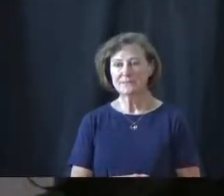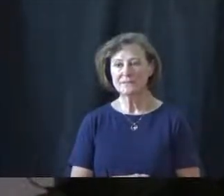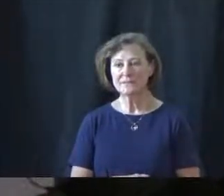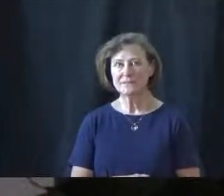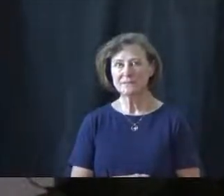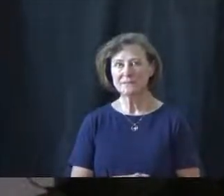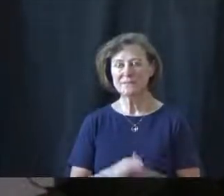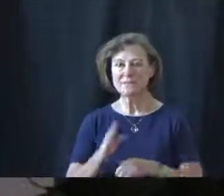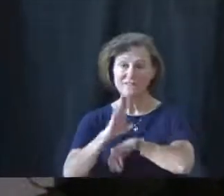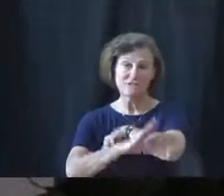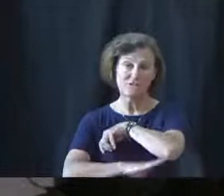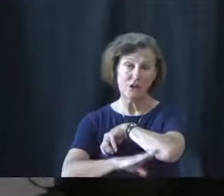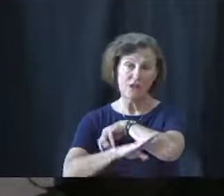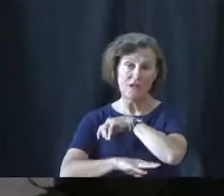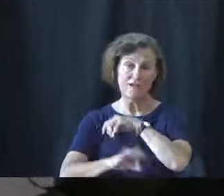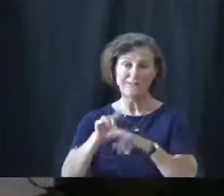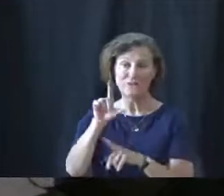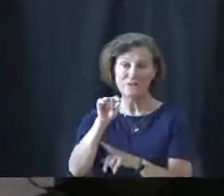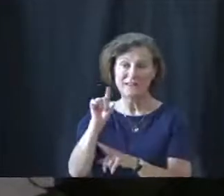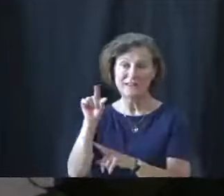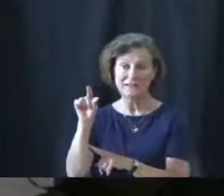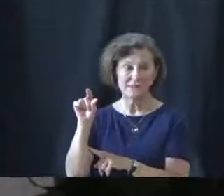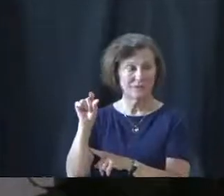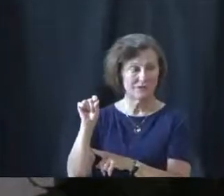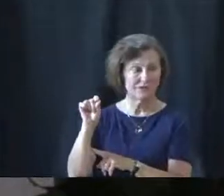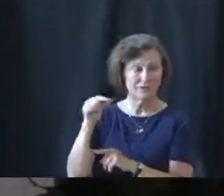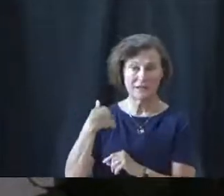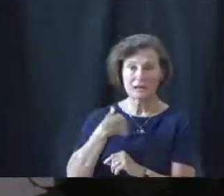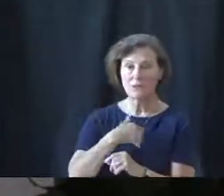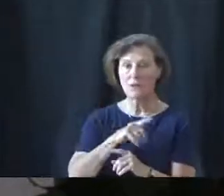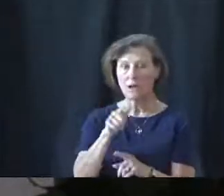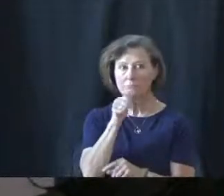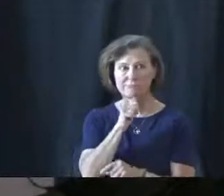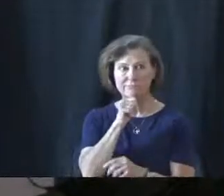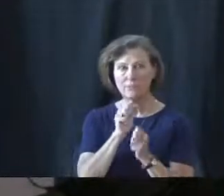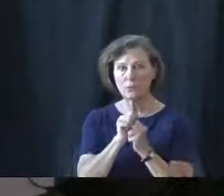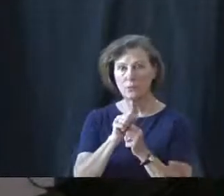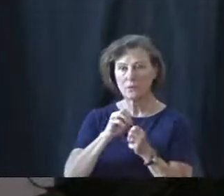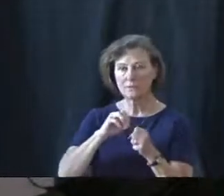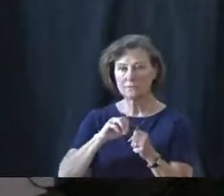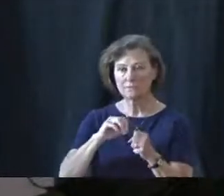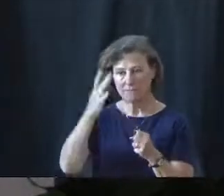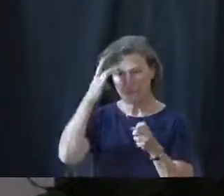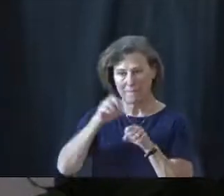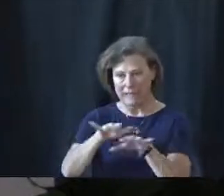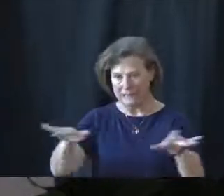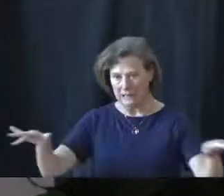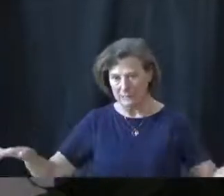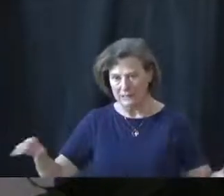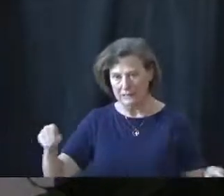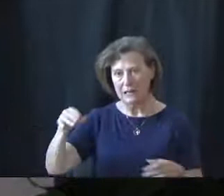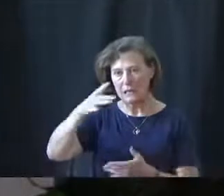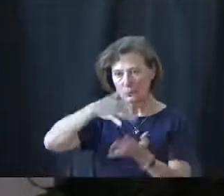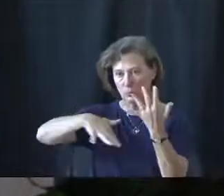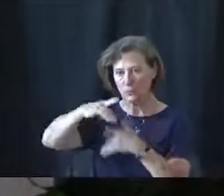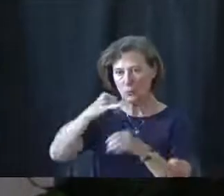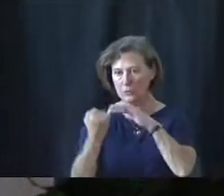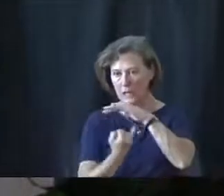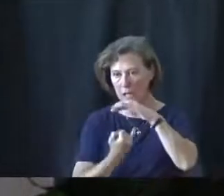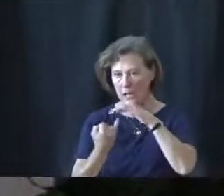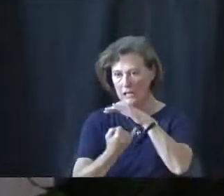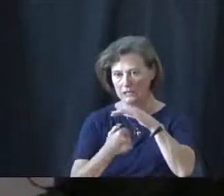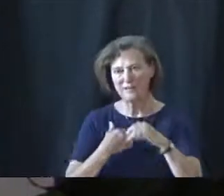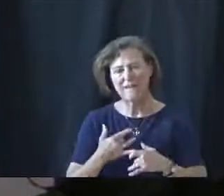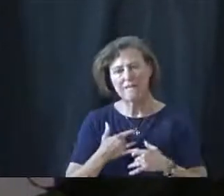During the fall of 2020, while we were all dealing with the pandemic and social isolation, I was feeling the loss of my